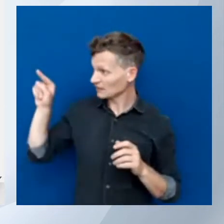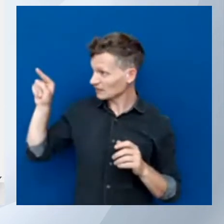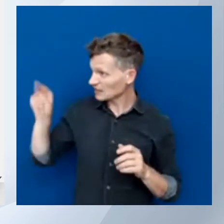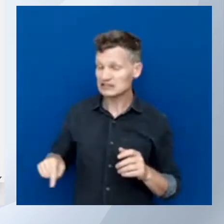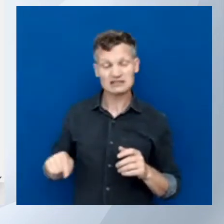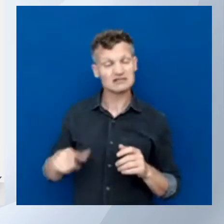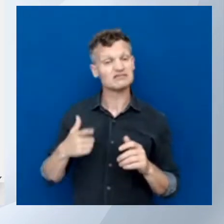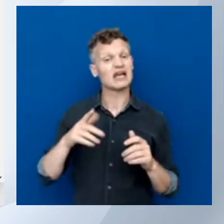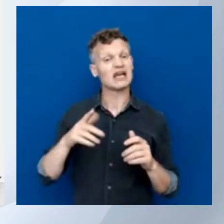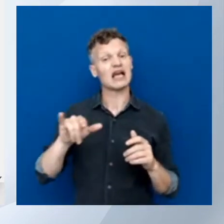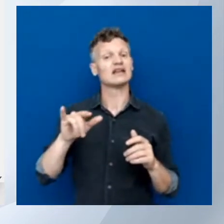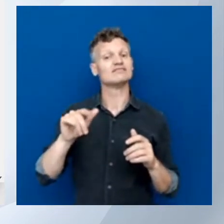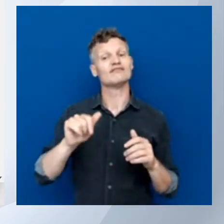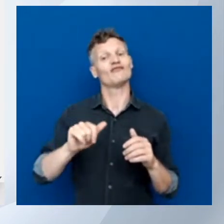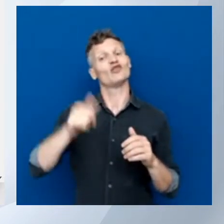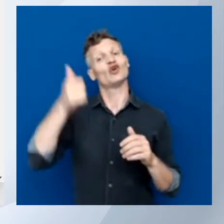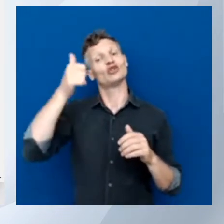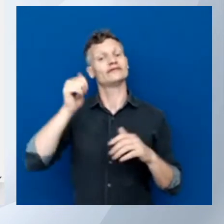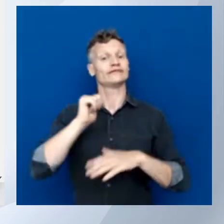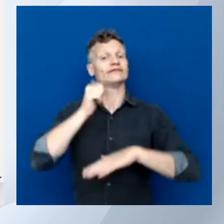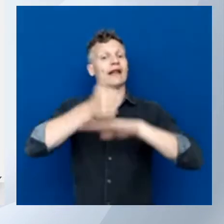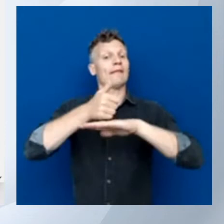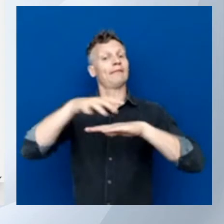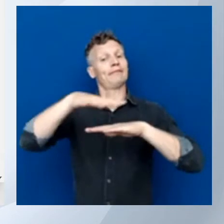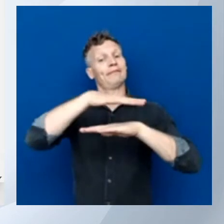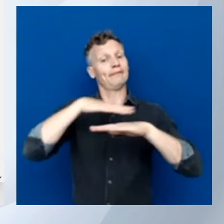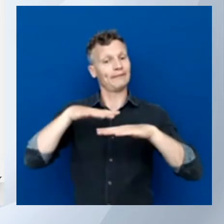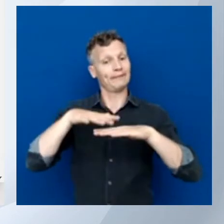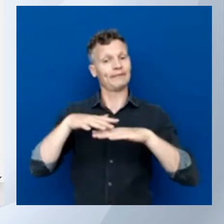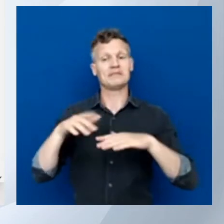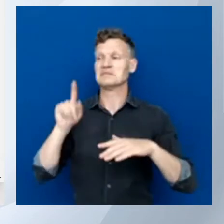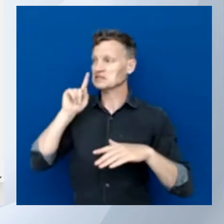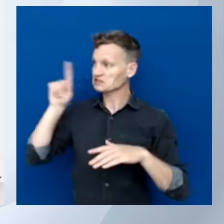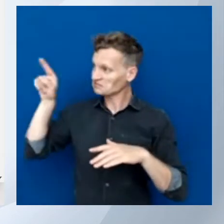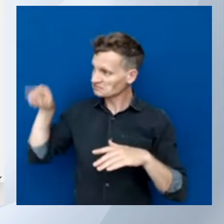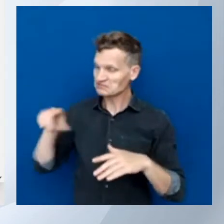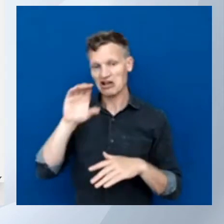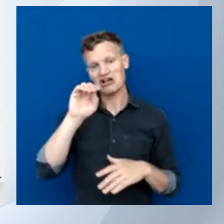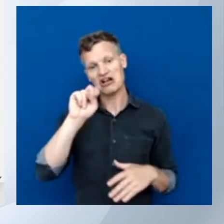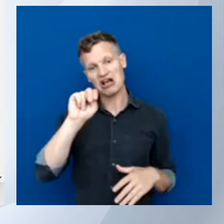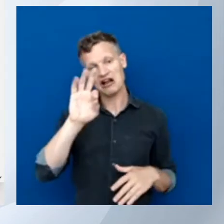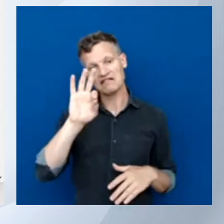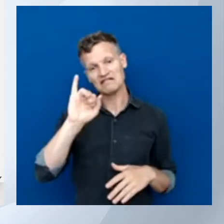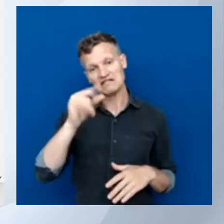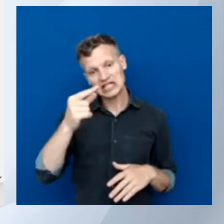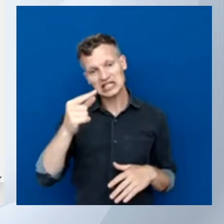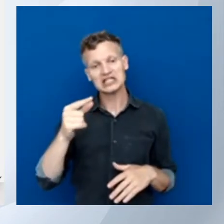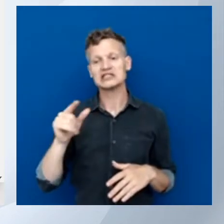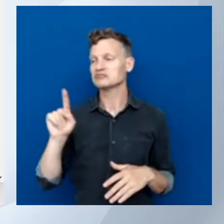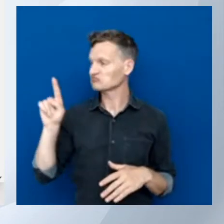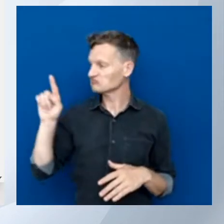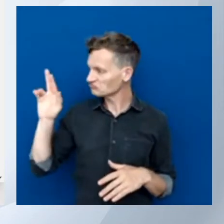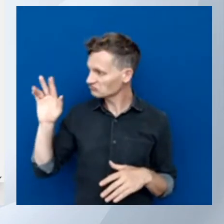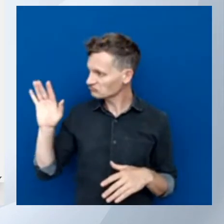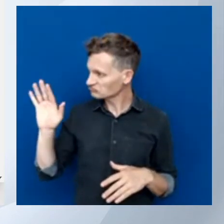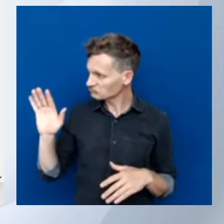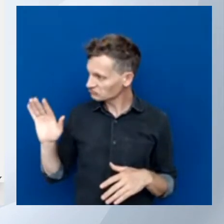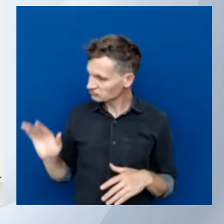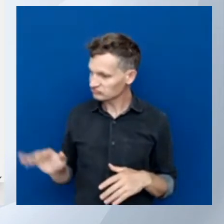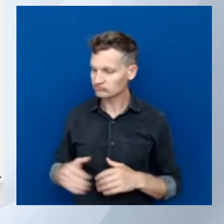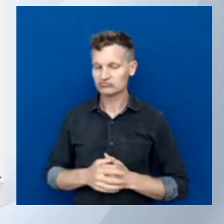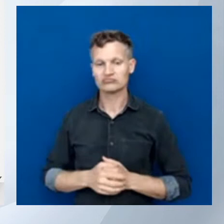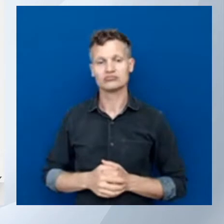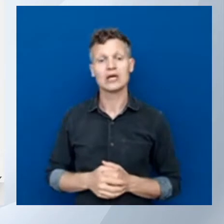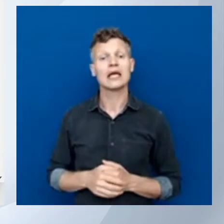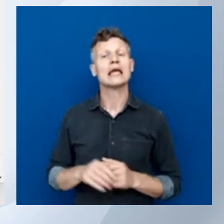some configurations and the working directory is defined, yes. And it is possible again to decrease the runtime